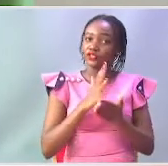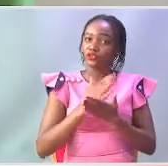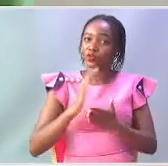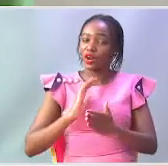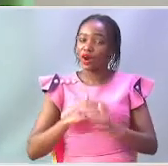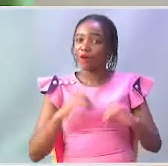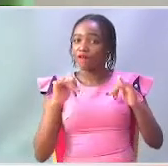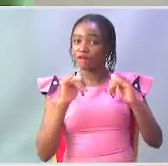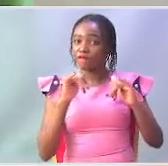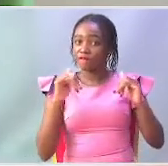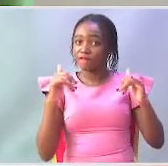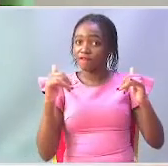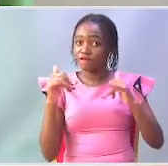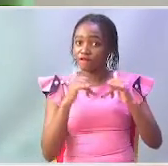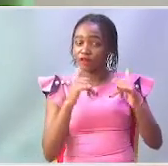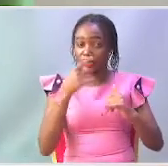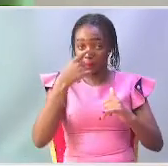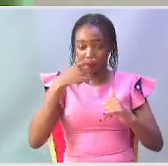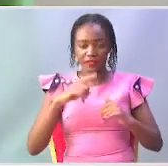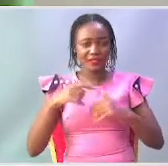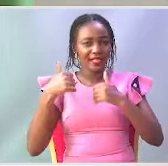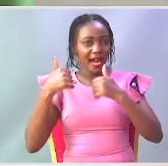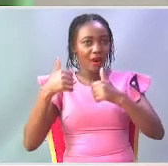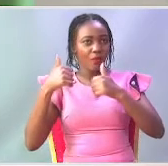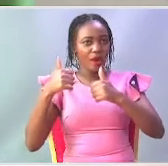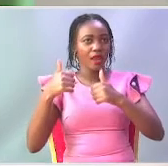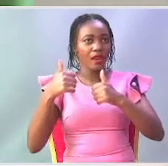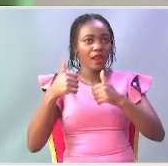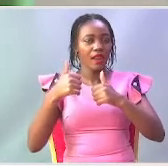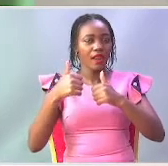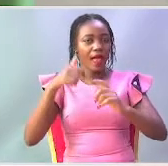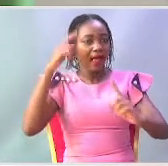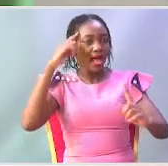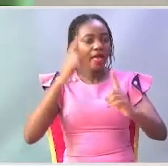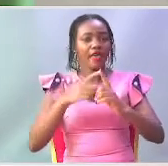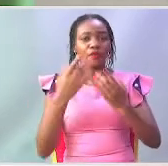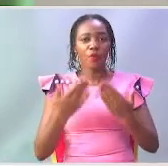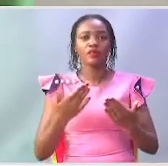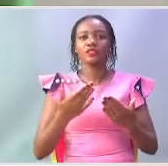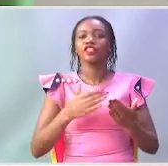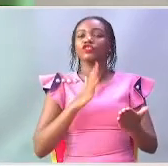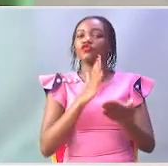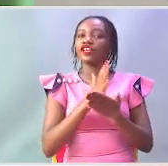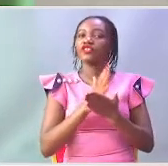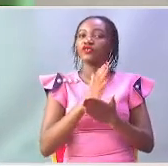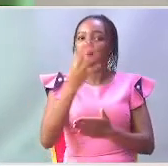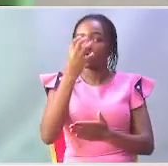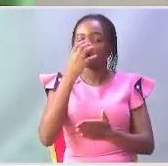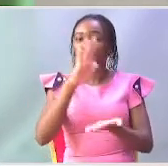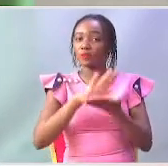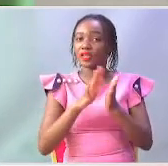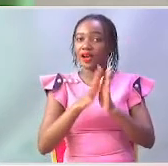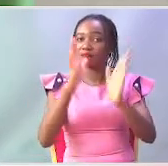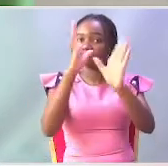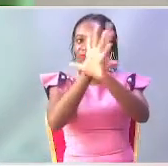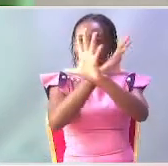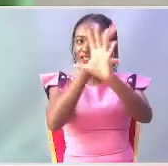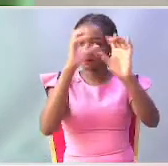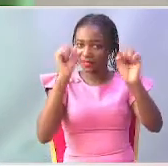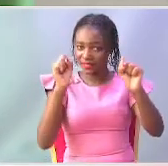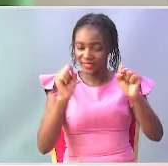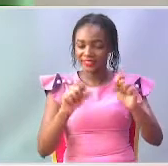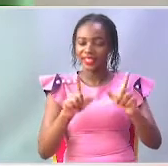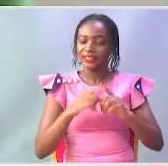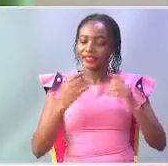our foreign segment of the Ruto for President campaign. I want to